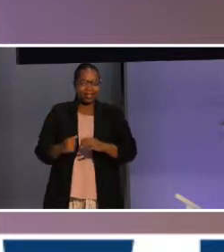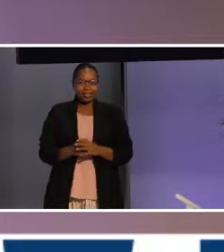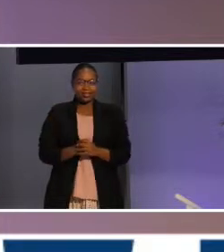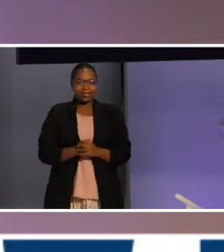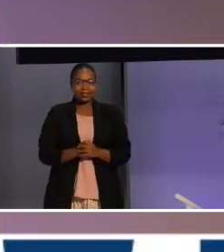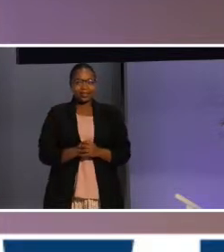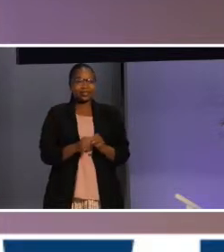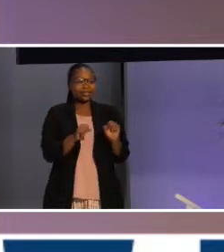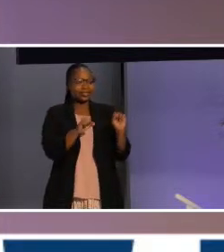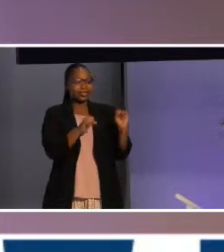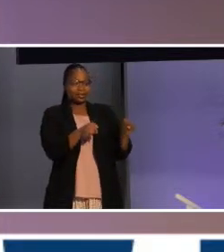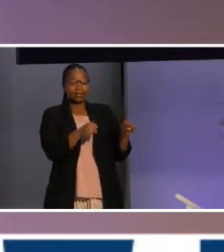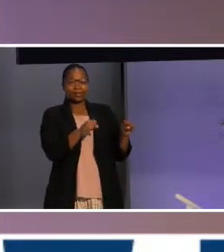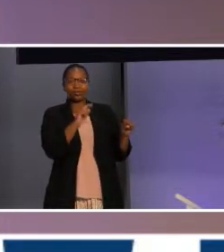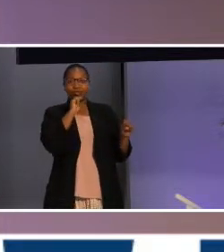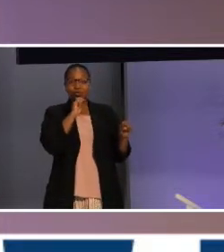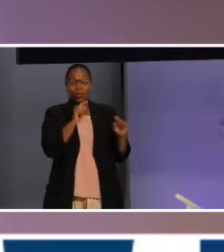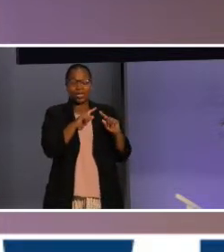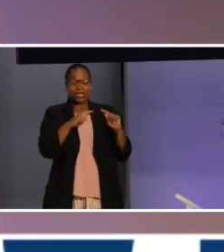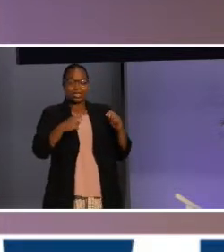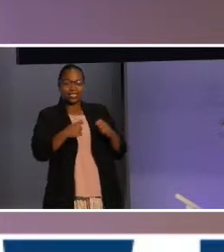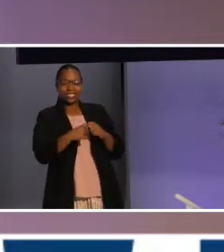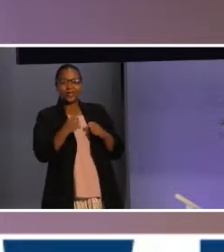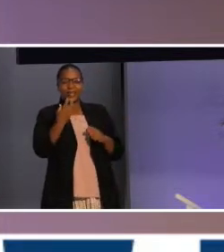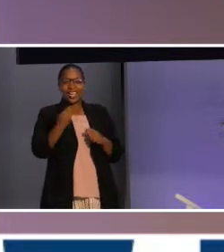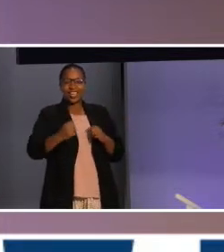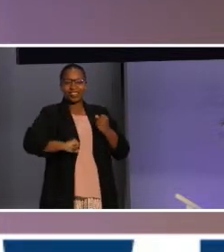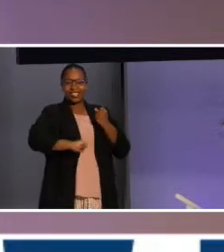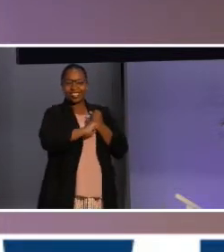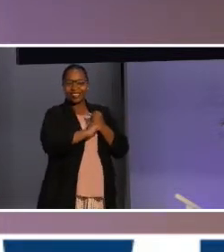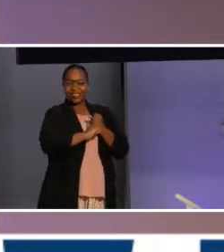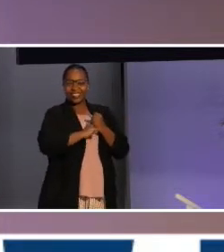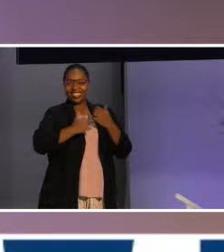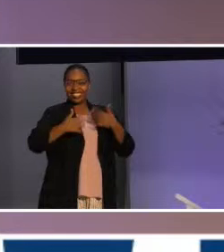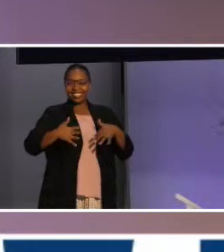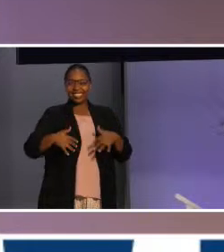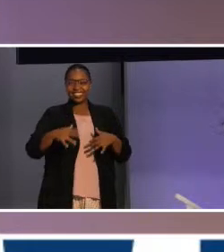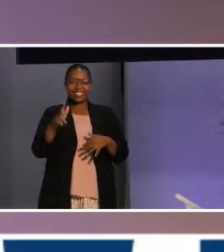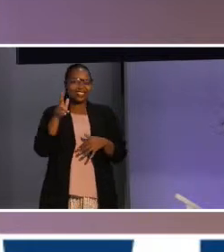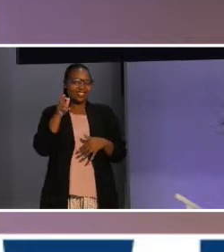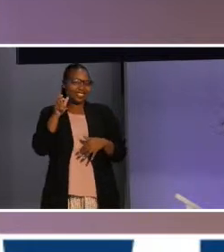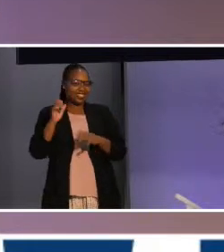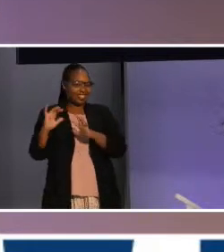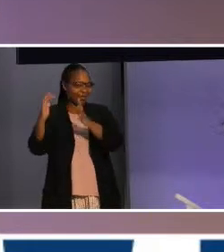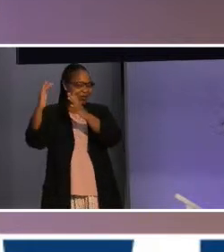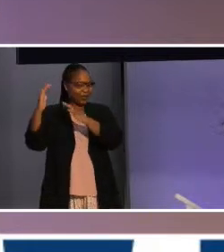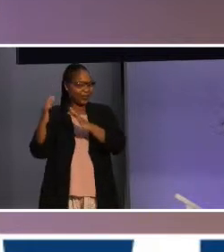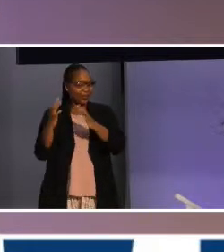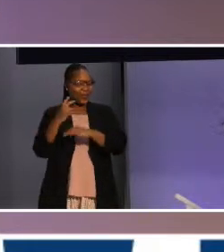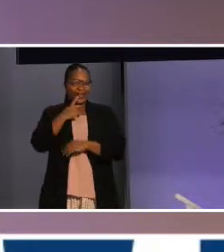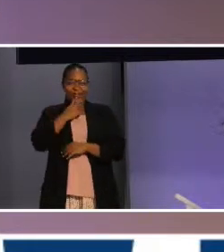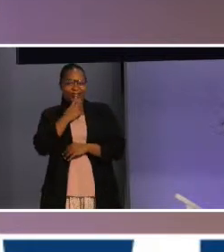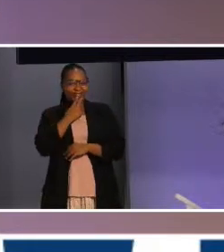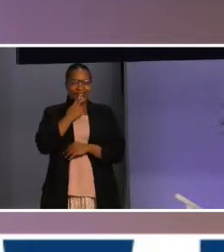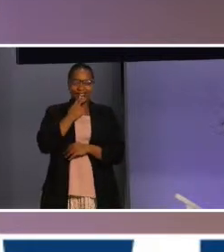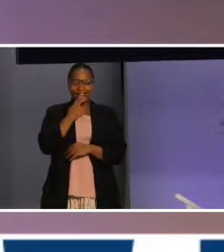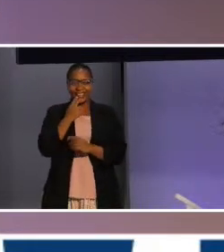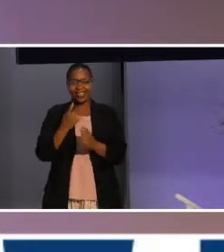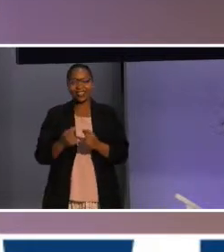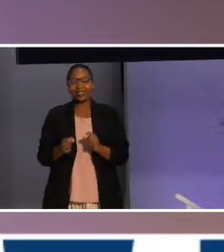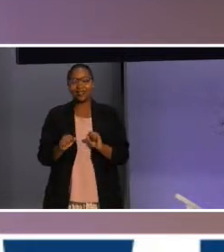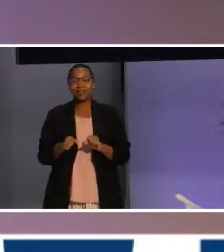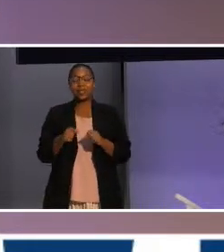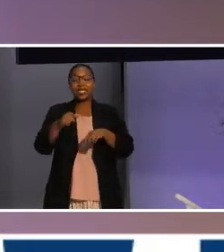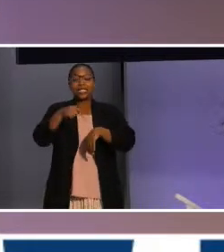he does have quite a team to cheer him on, as you can see, as you can hear. At this point in